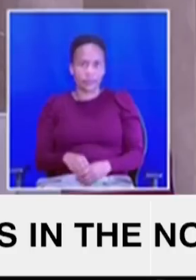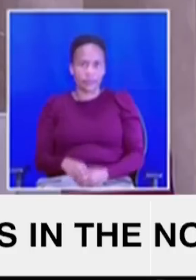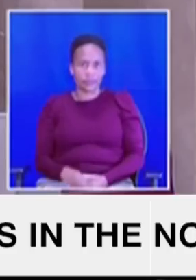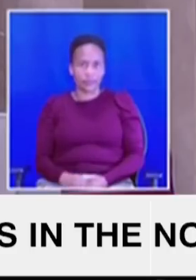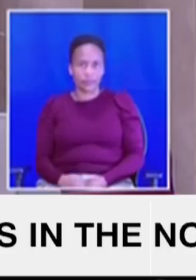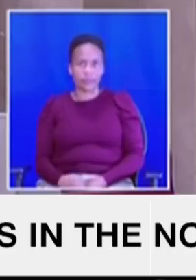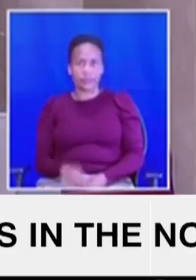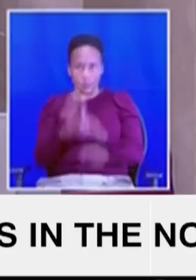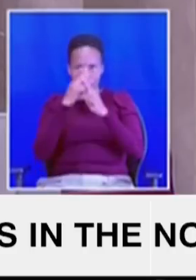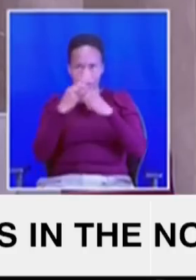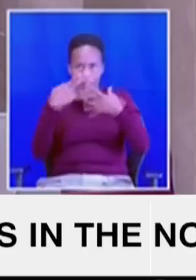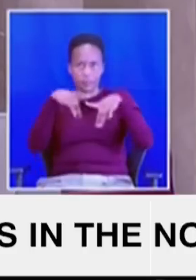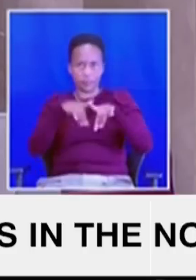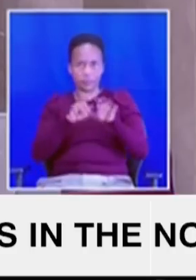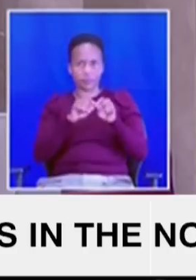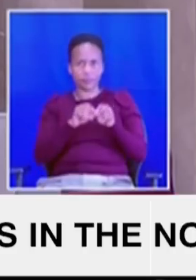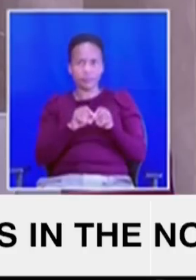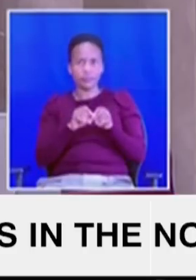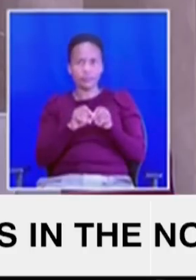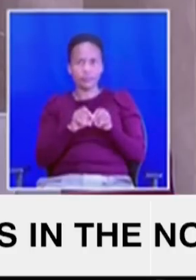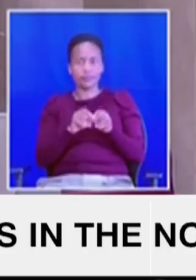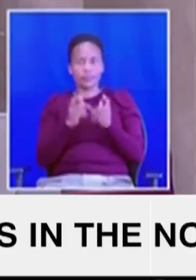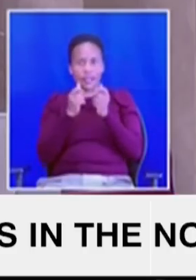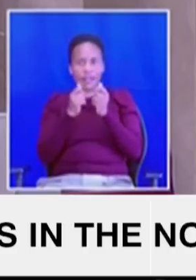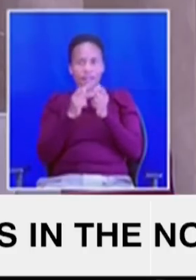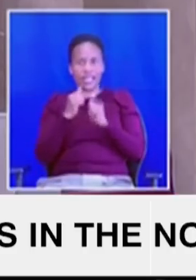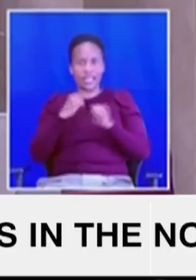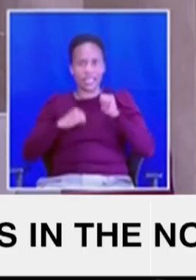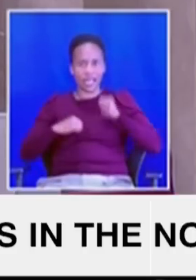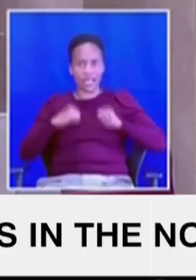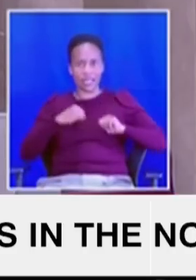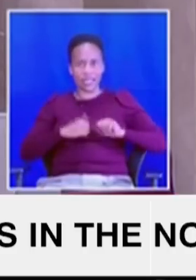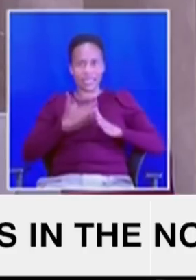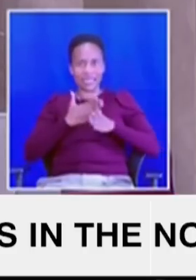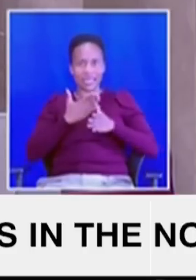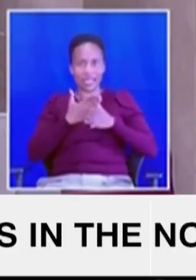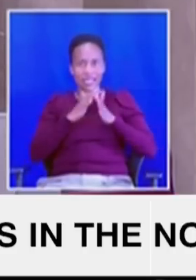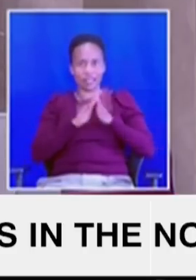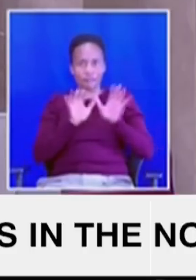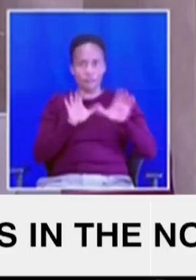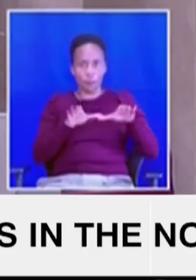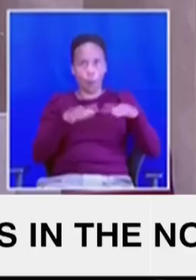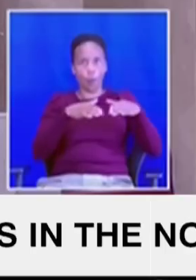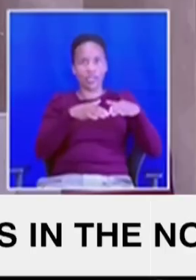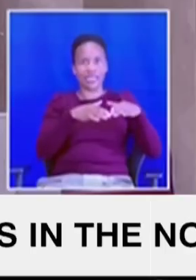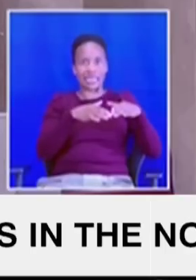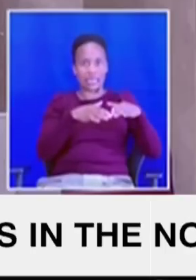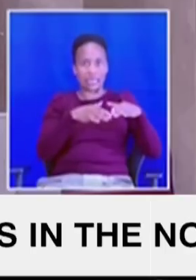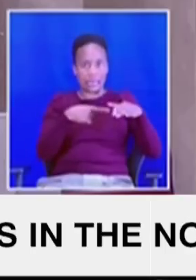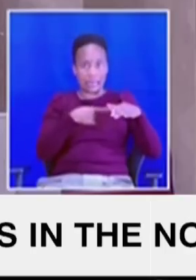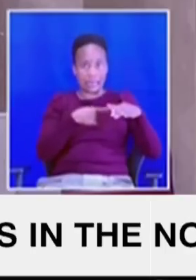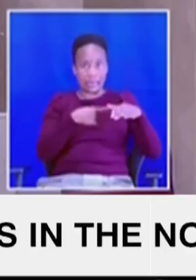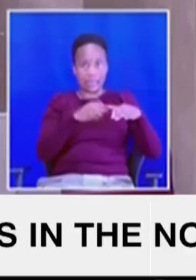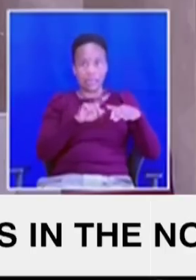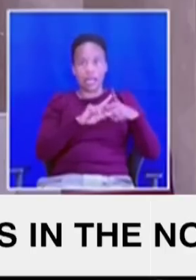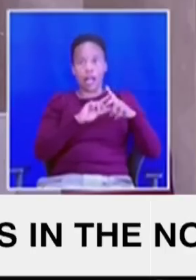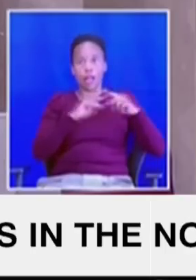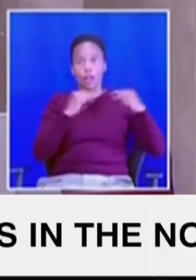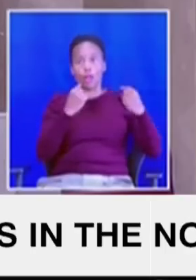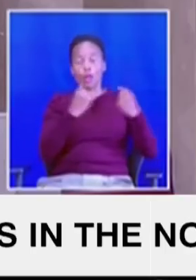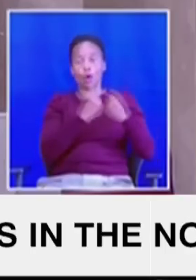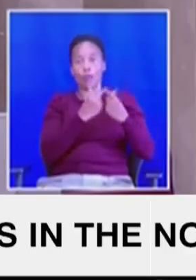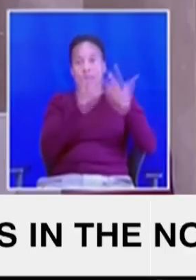Honorable Chairperson, the Financial Action Task Force, it's a global